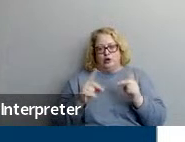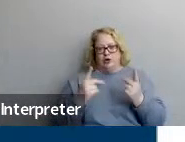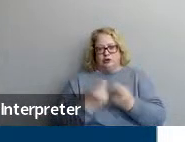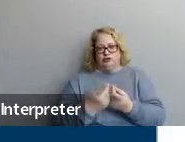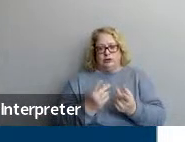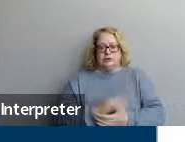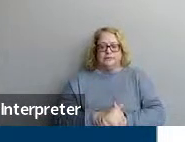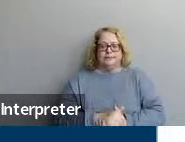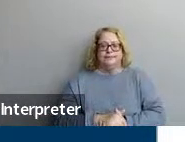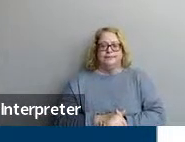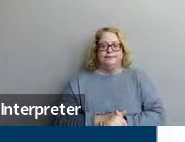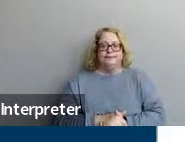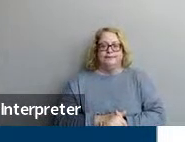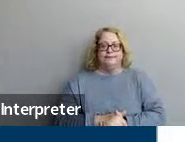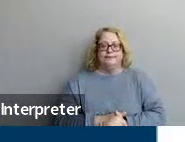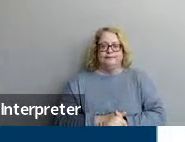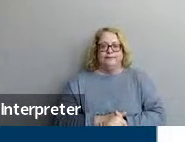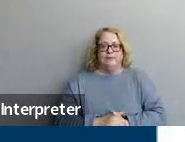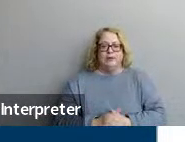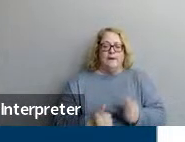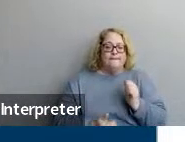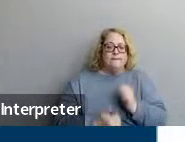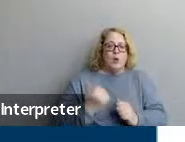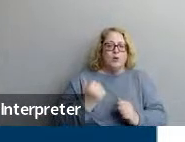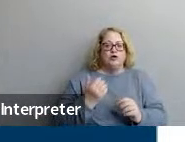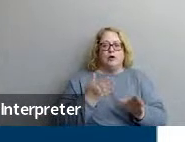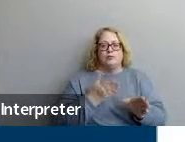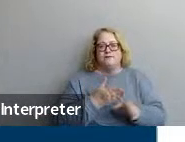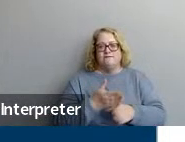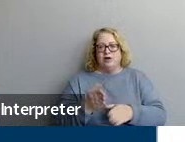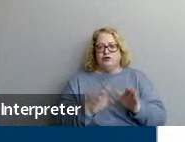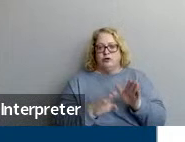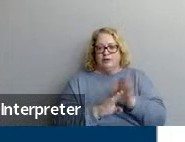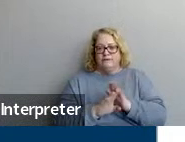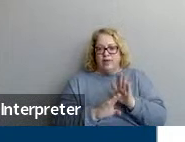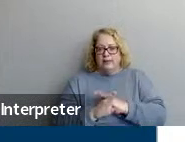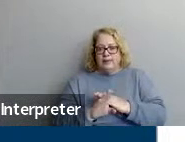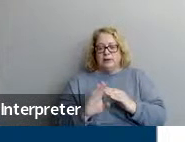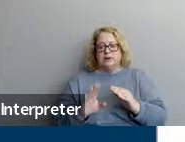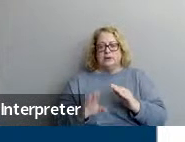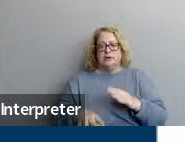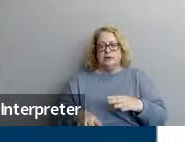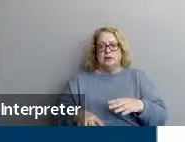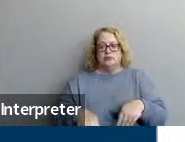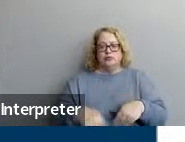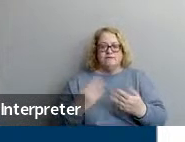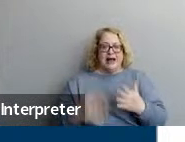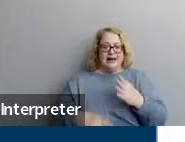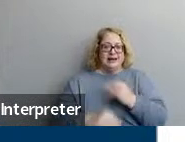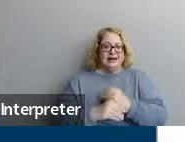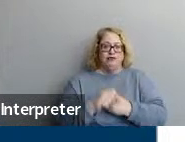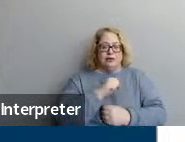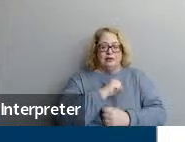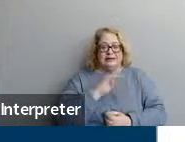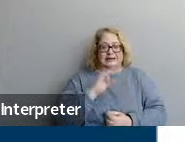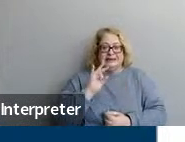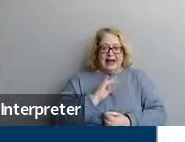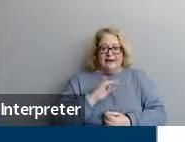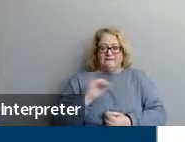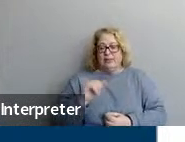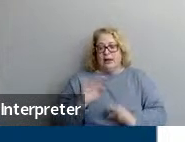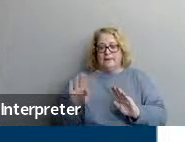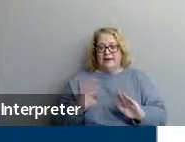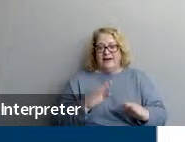districts. Most of them consist of professional development, providing additional personnel, such as